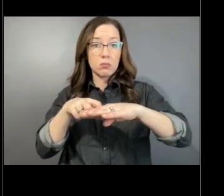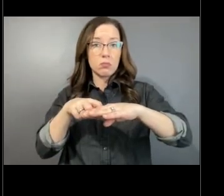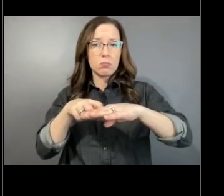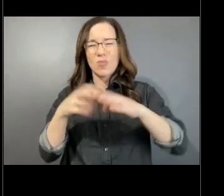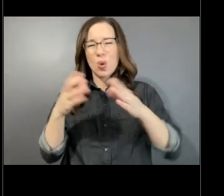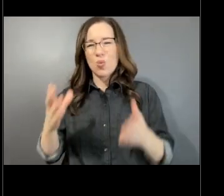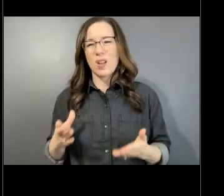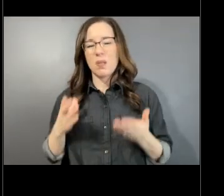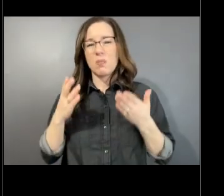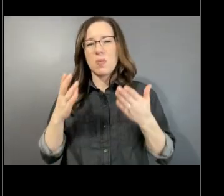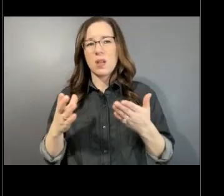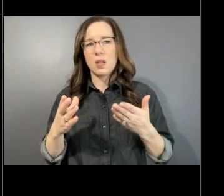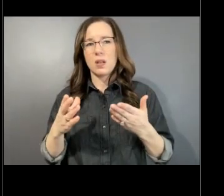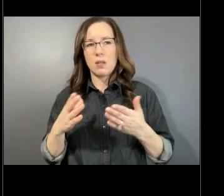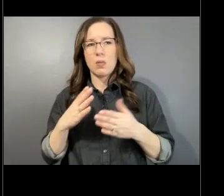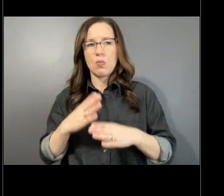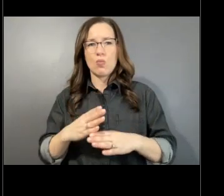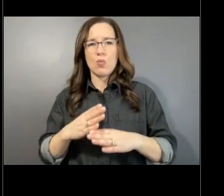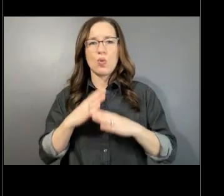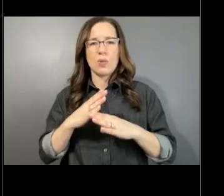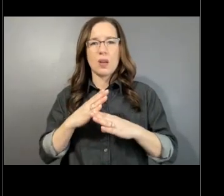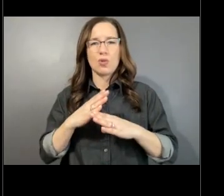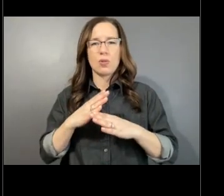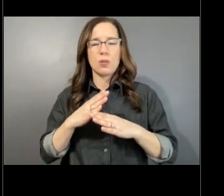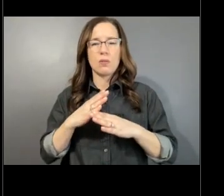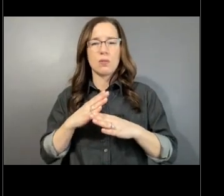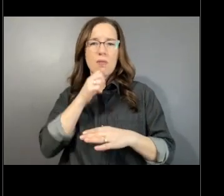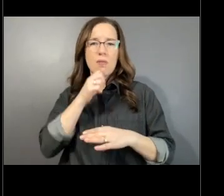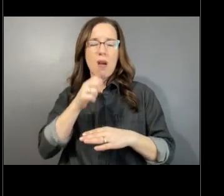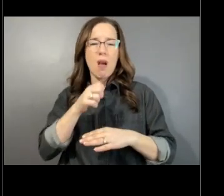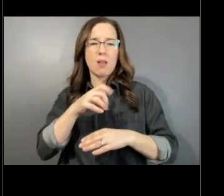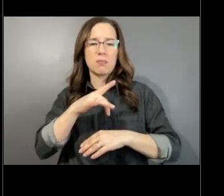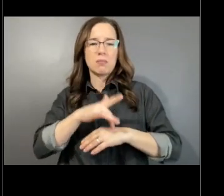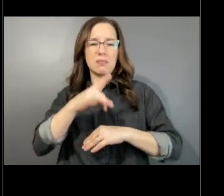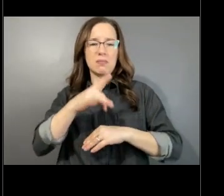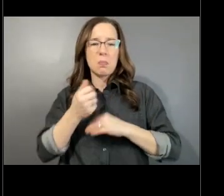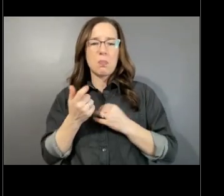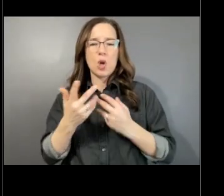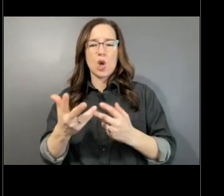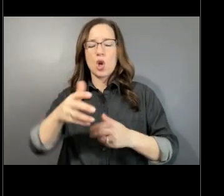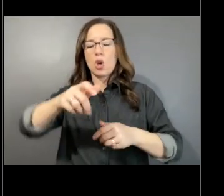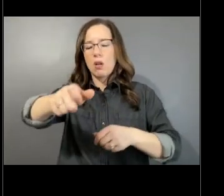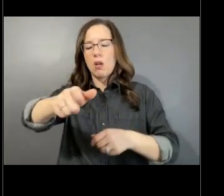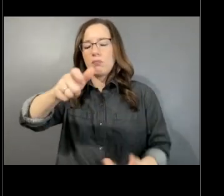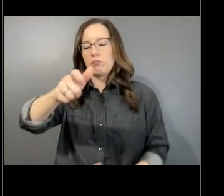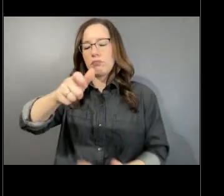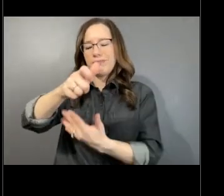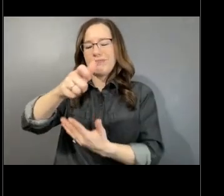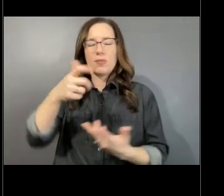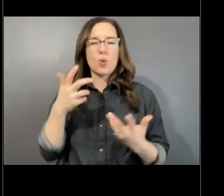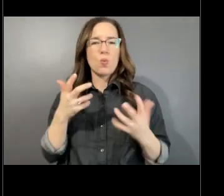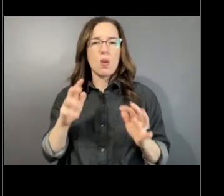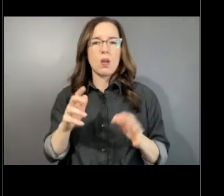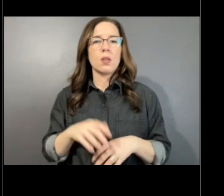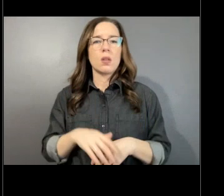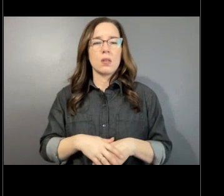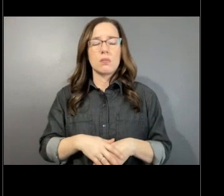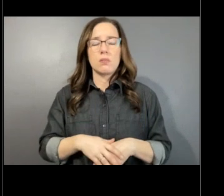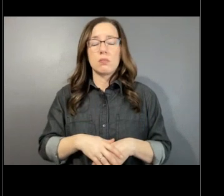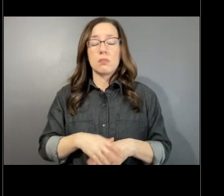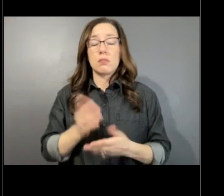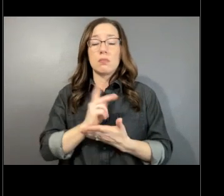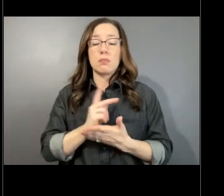recommended that protection be provided so the users are not burned while using the appliances. Kitchens in common